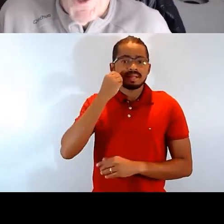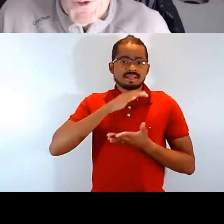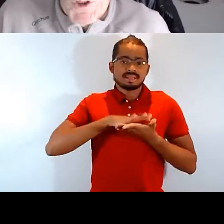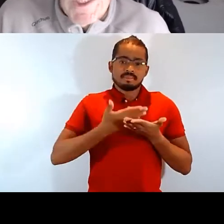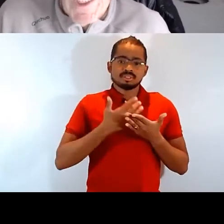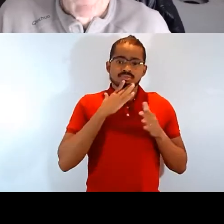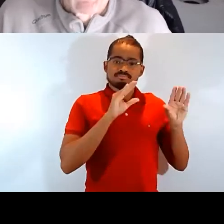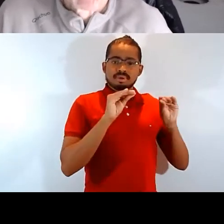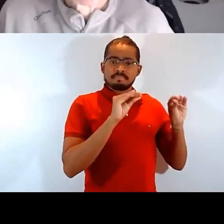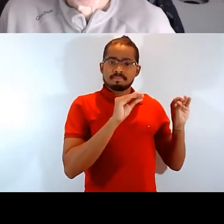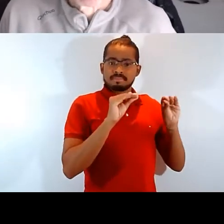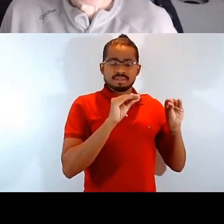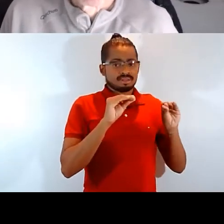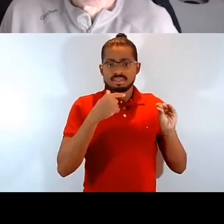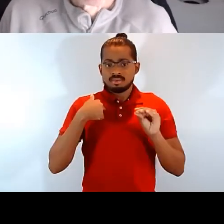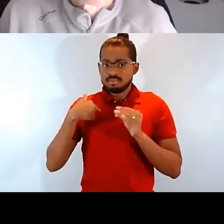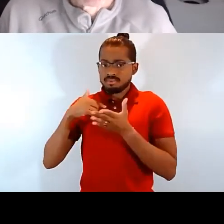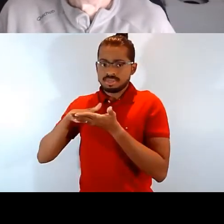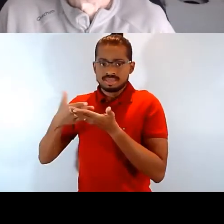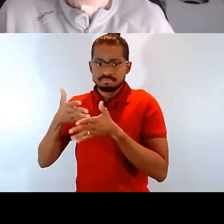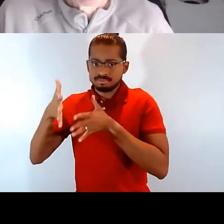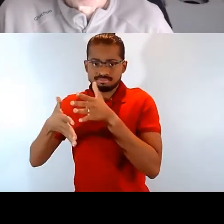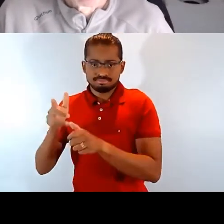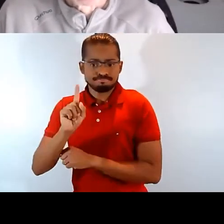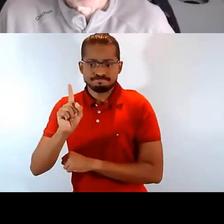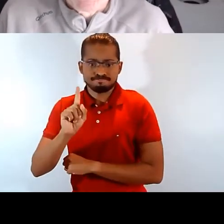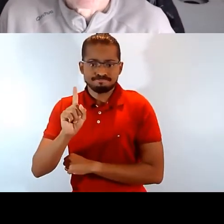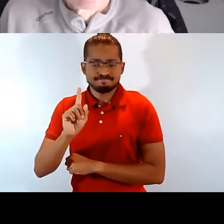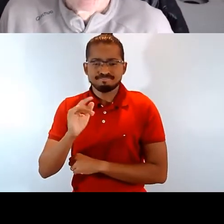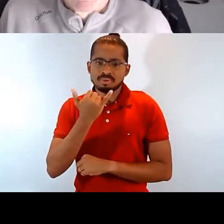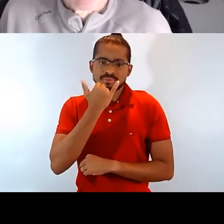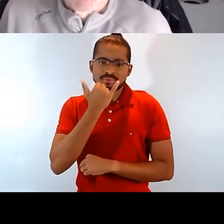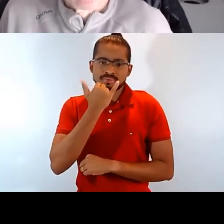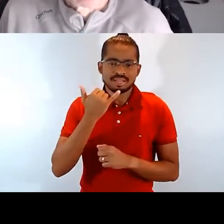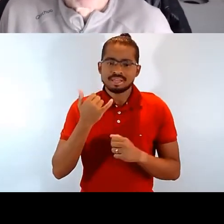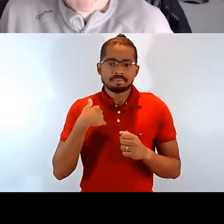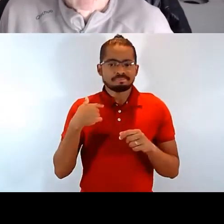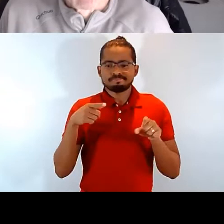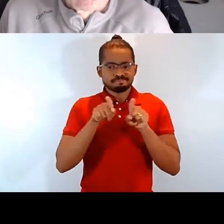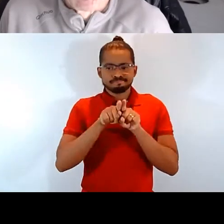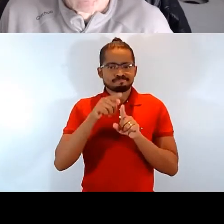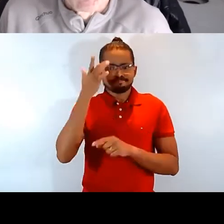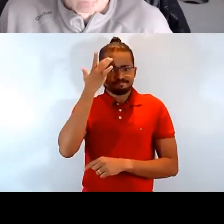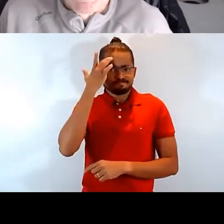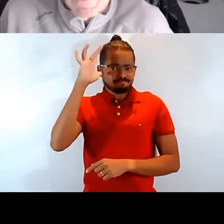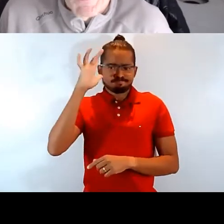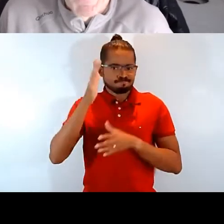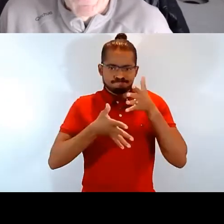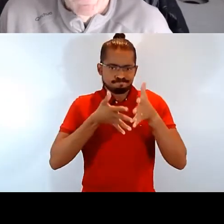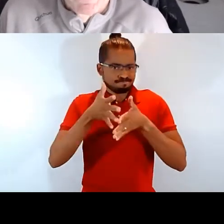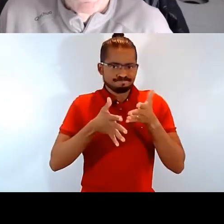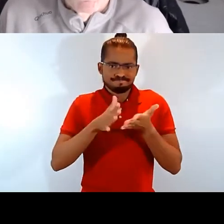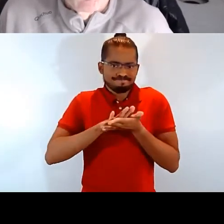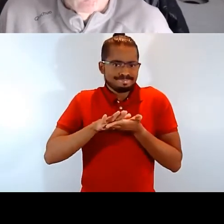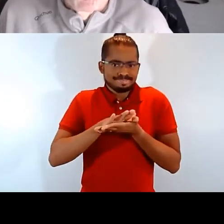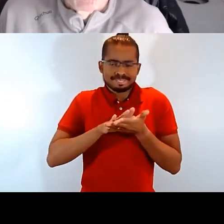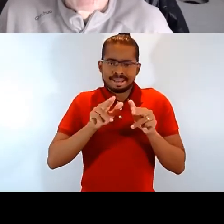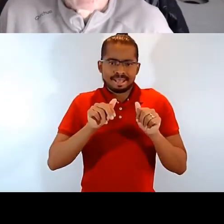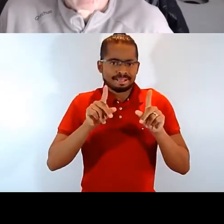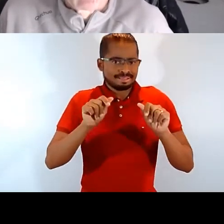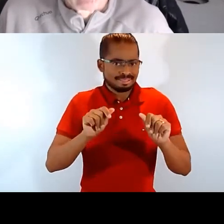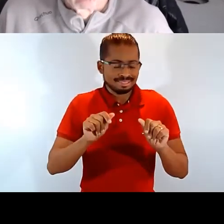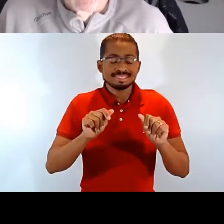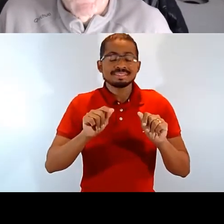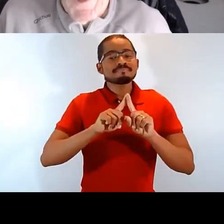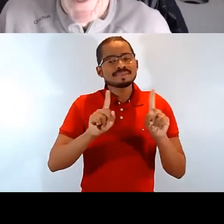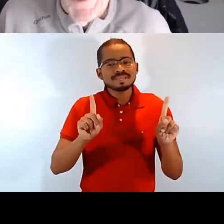am not a sign language interpreter, and I'm afraid I don't speak. I don't master any sign language. So it